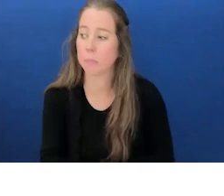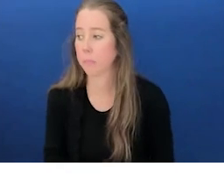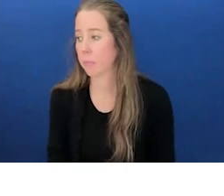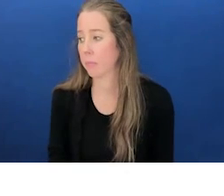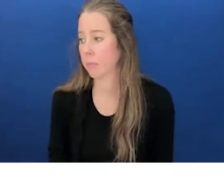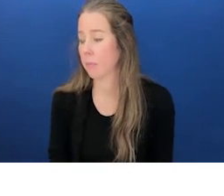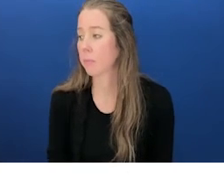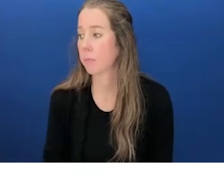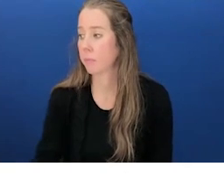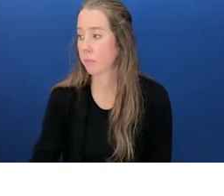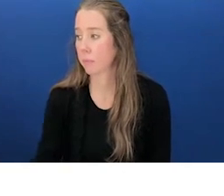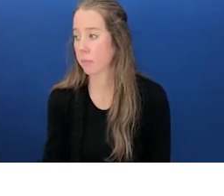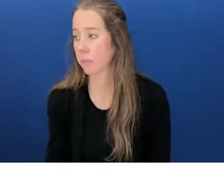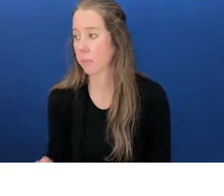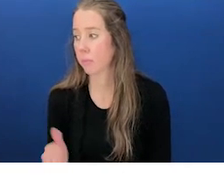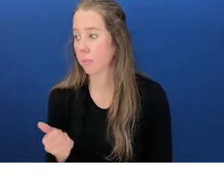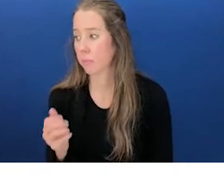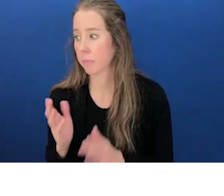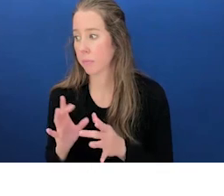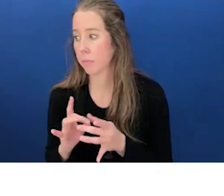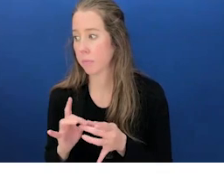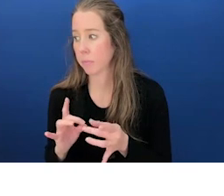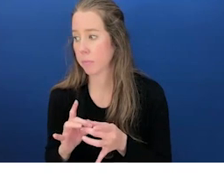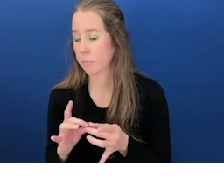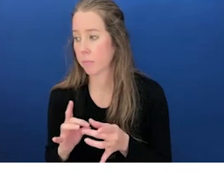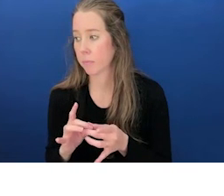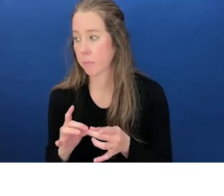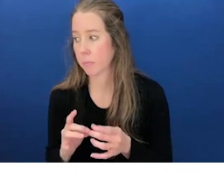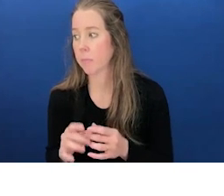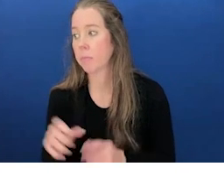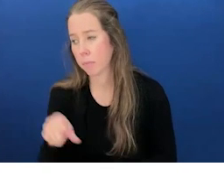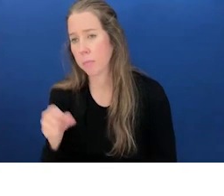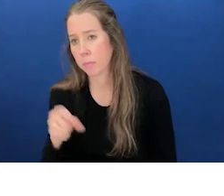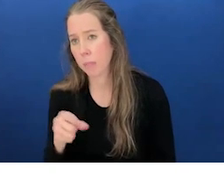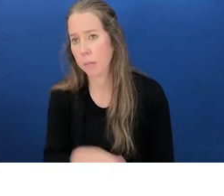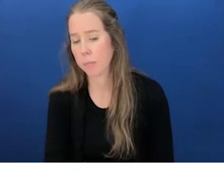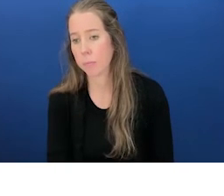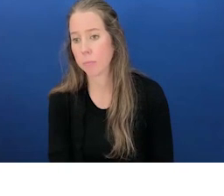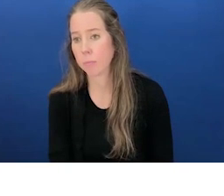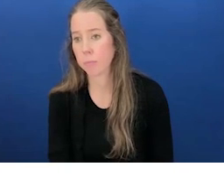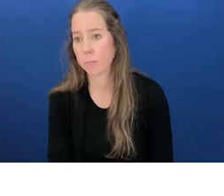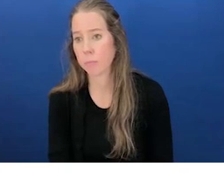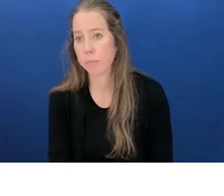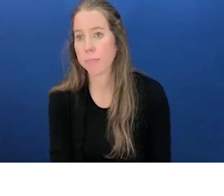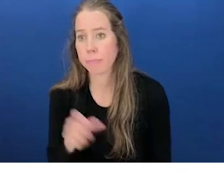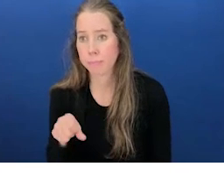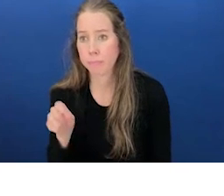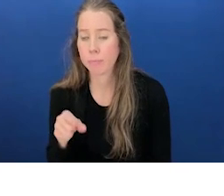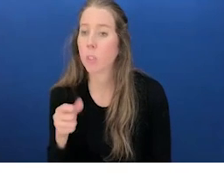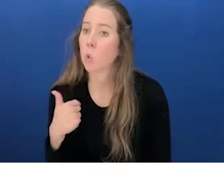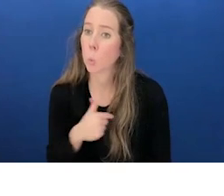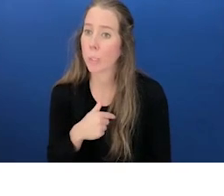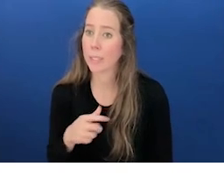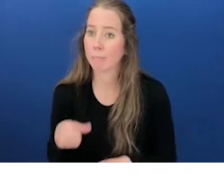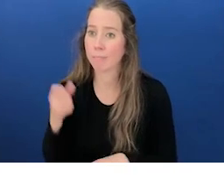See this pathway based off. Yeah. Yeah. Yeah, so we basically